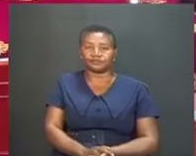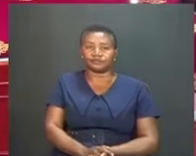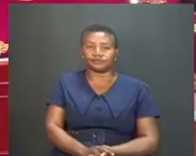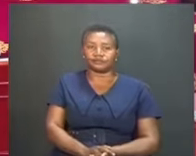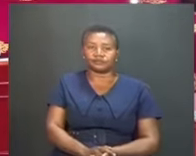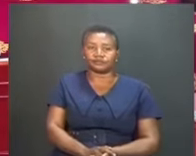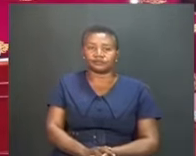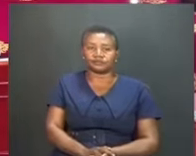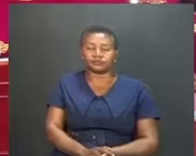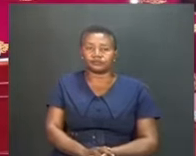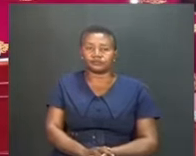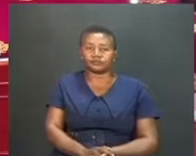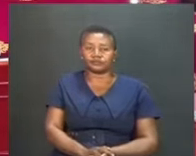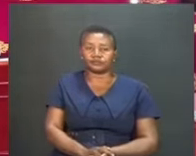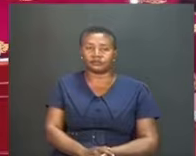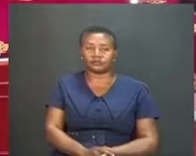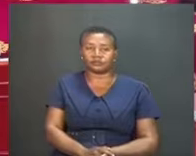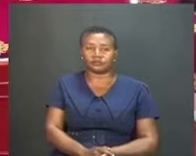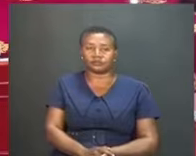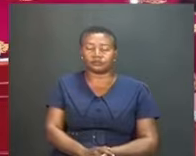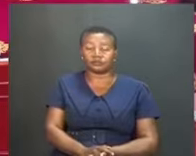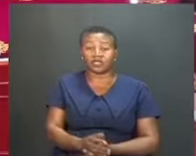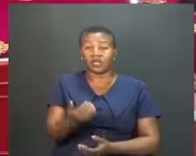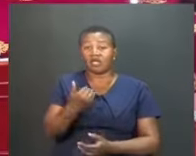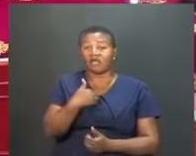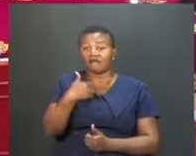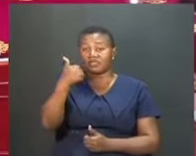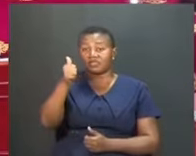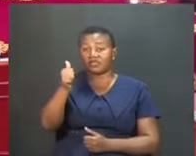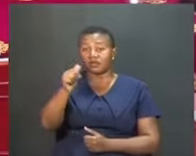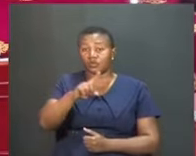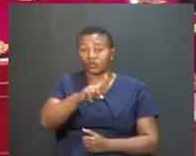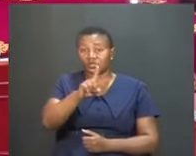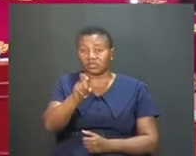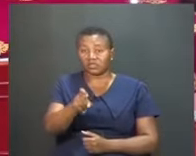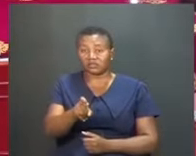We have 10 questions.